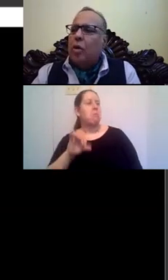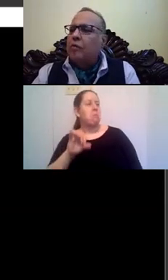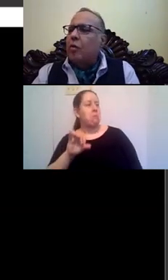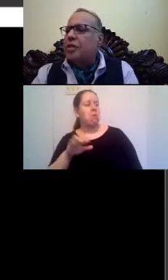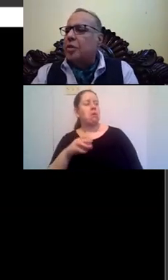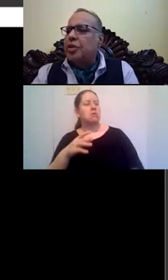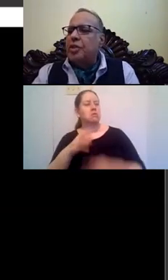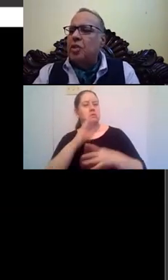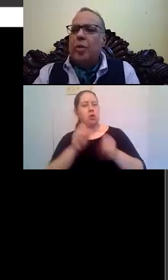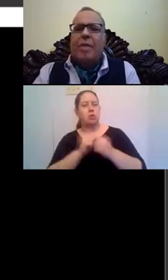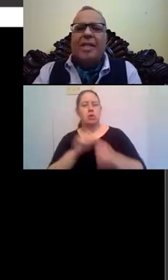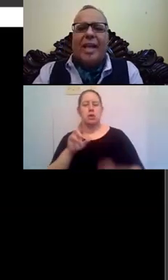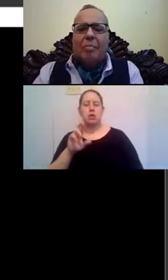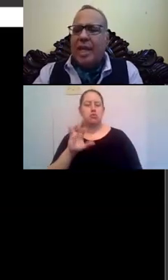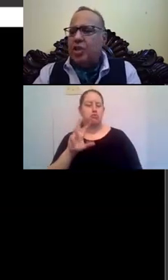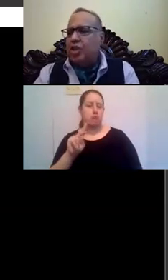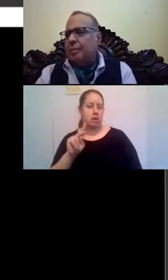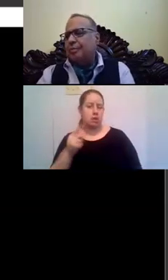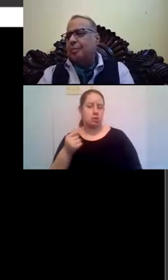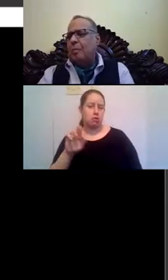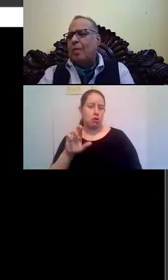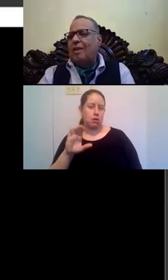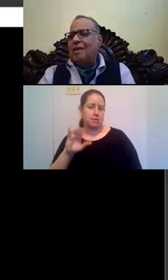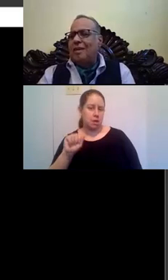Alamo Workforce Solutions. So we made that pitch.